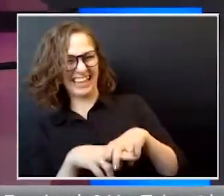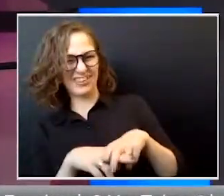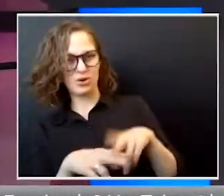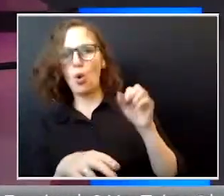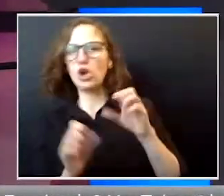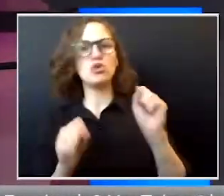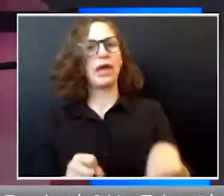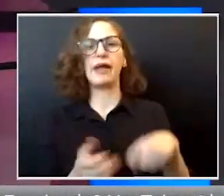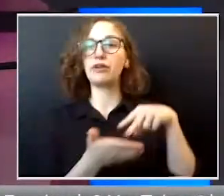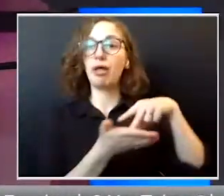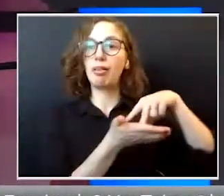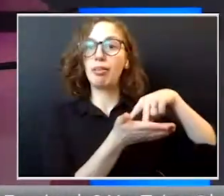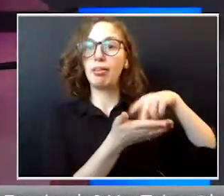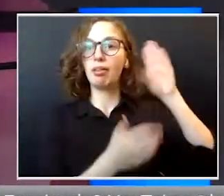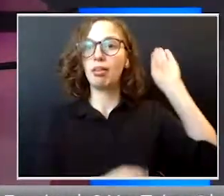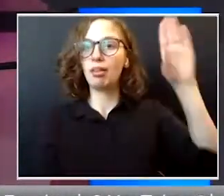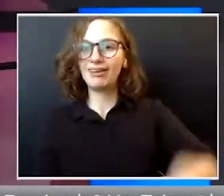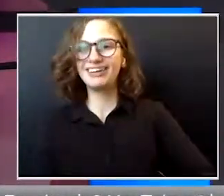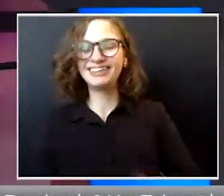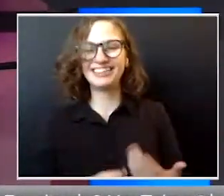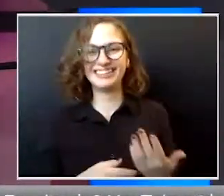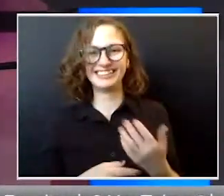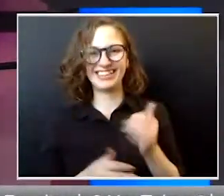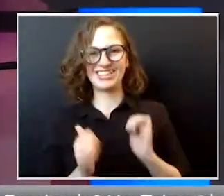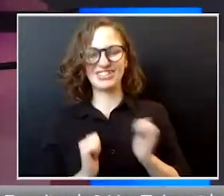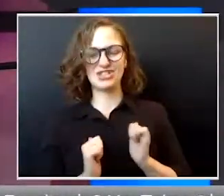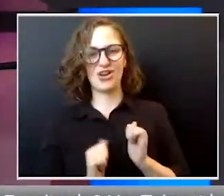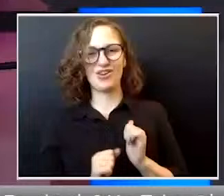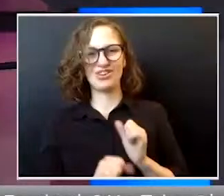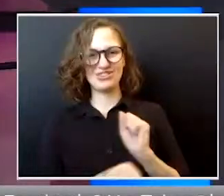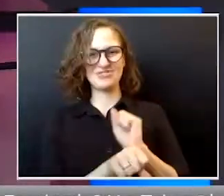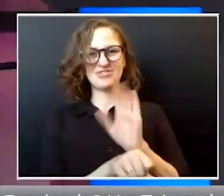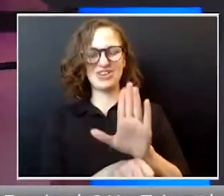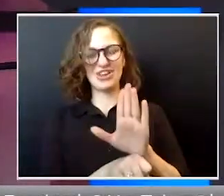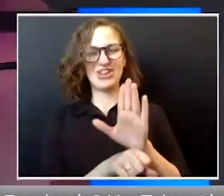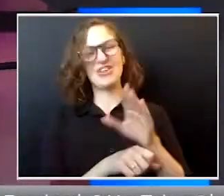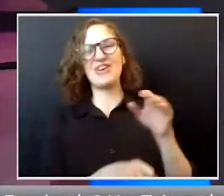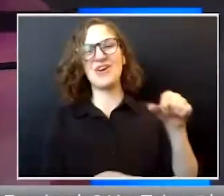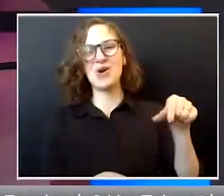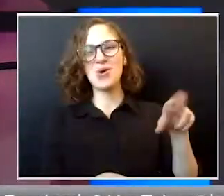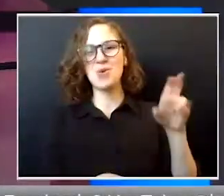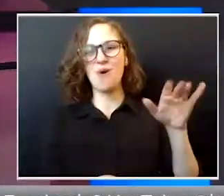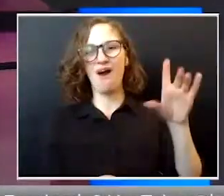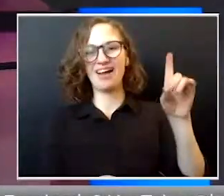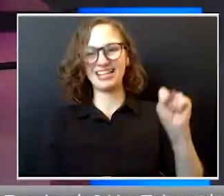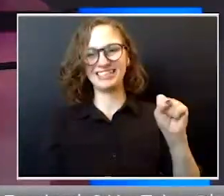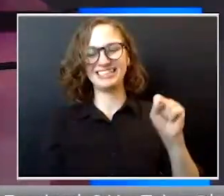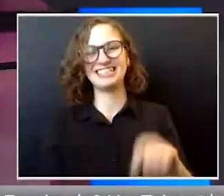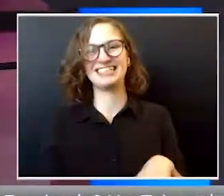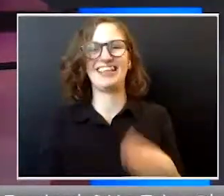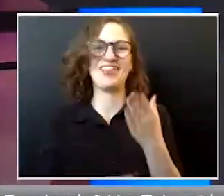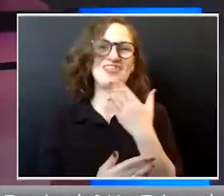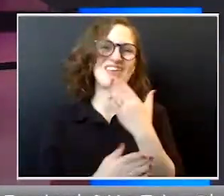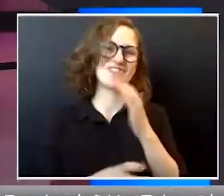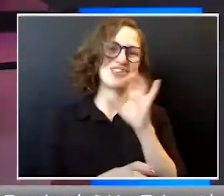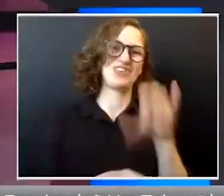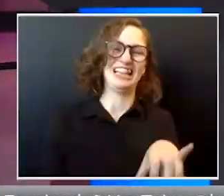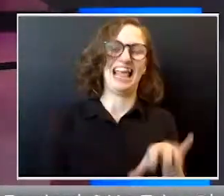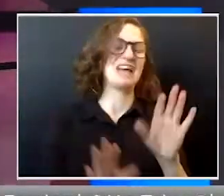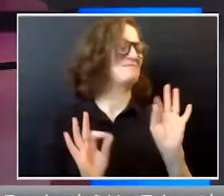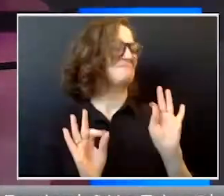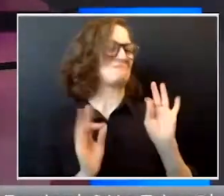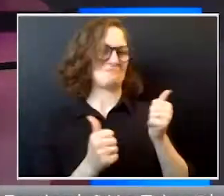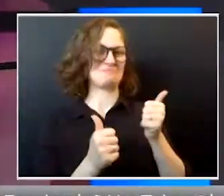time. Yes. Work those quads. That's right. There you go. Oh. Thank you for doing that. Challenge. No, it really helps. It really